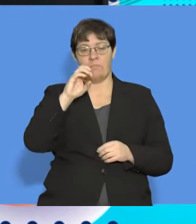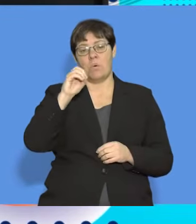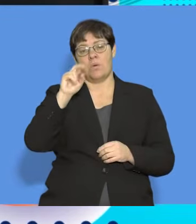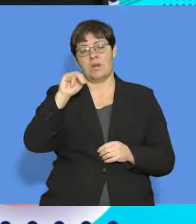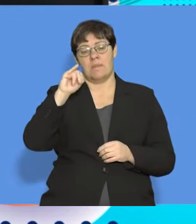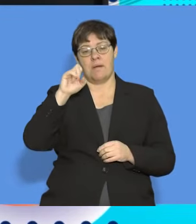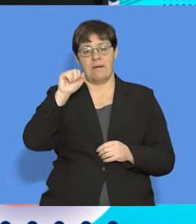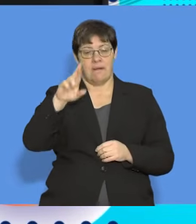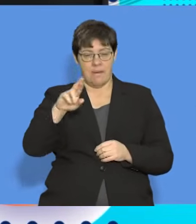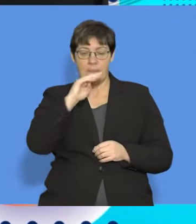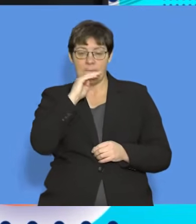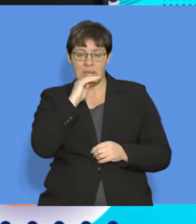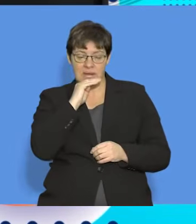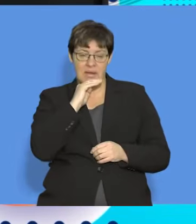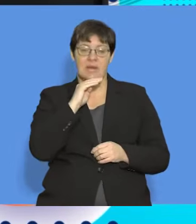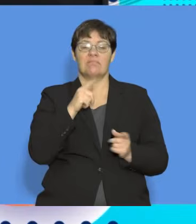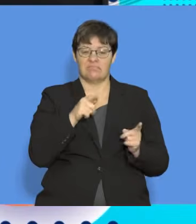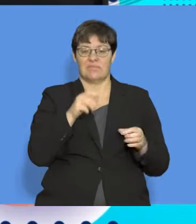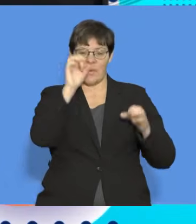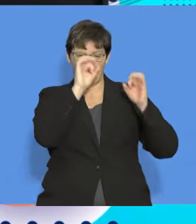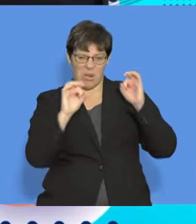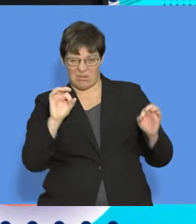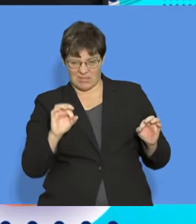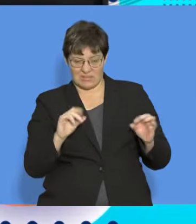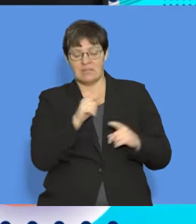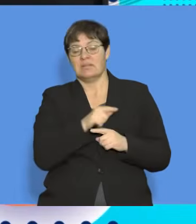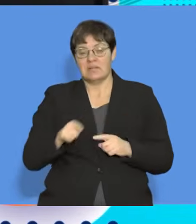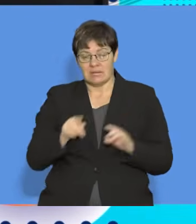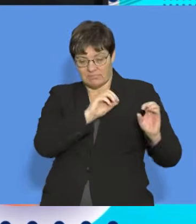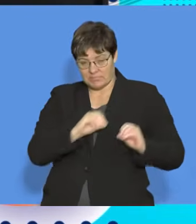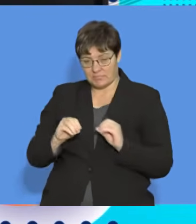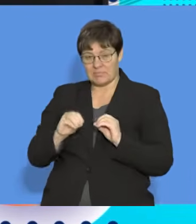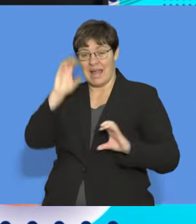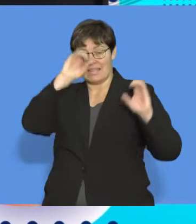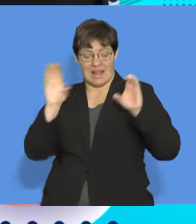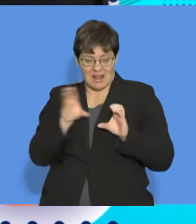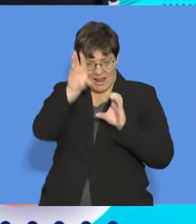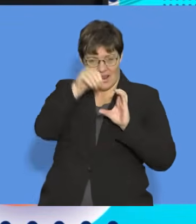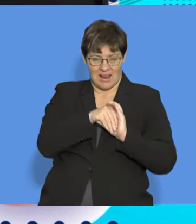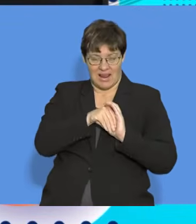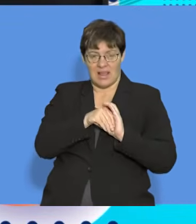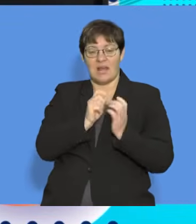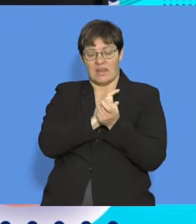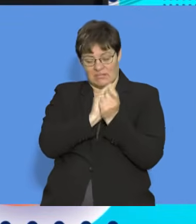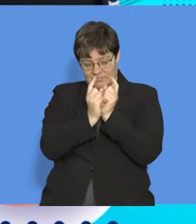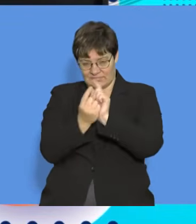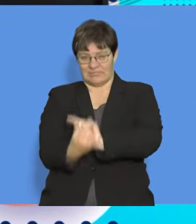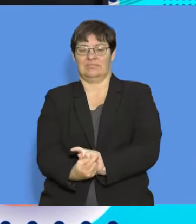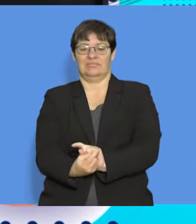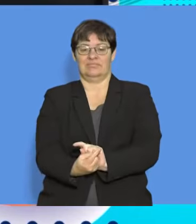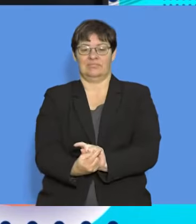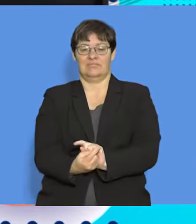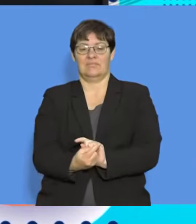basic building blocks, which are amino acids, and then it takes them into the cells and converts those amino acids into